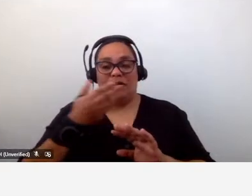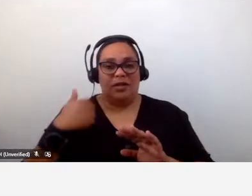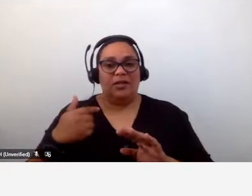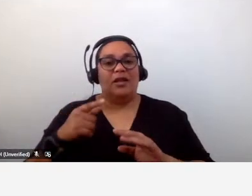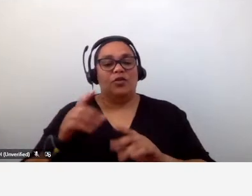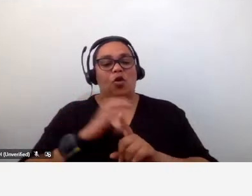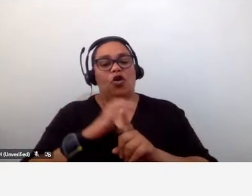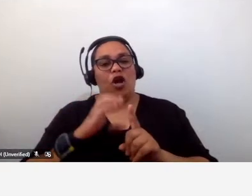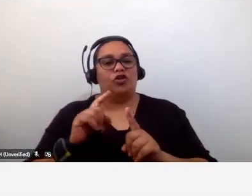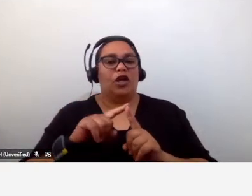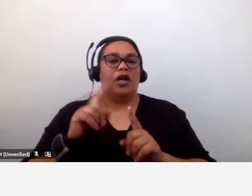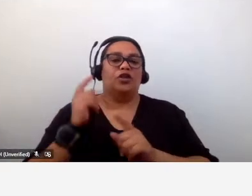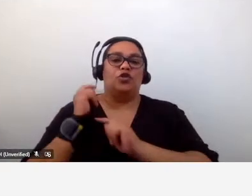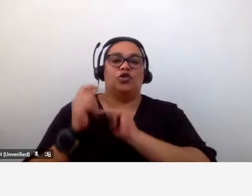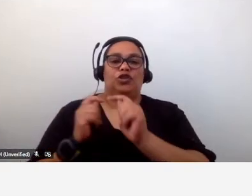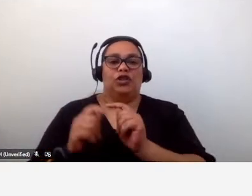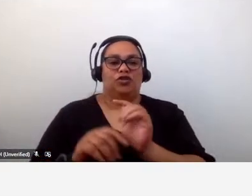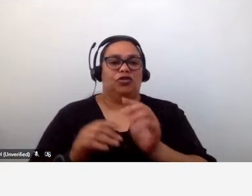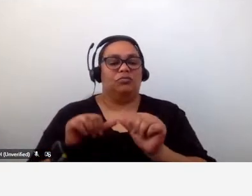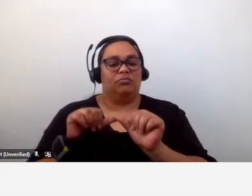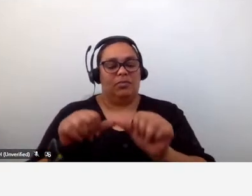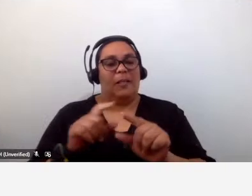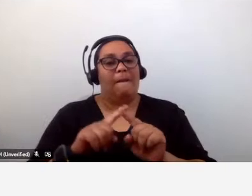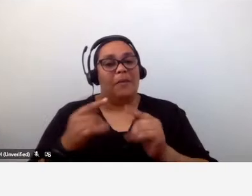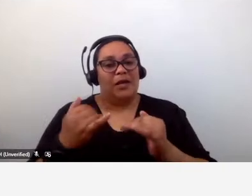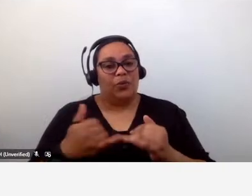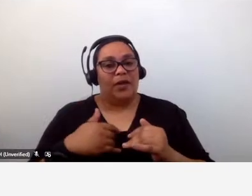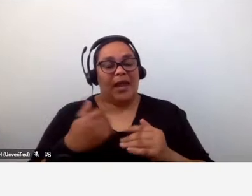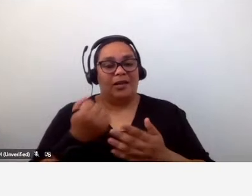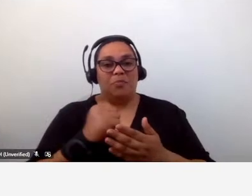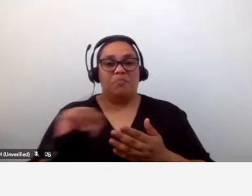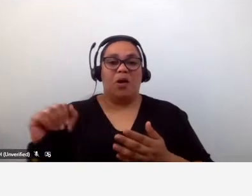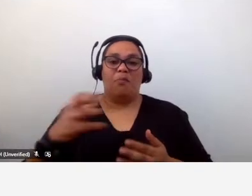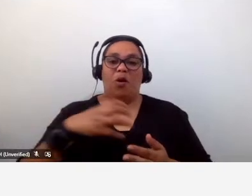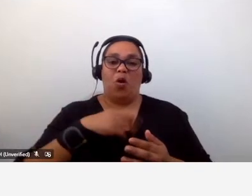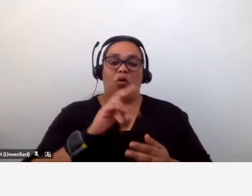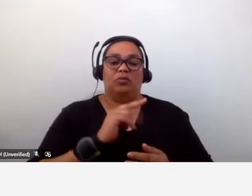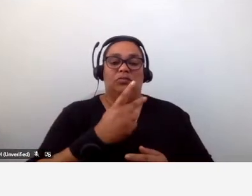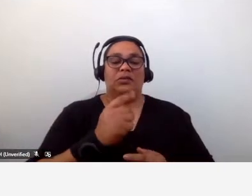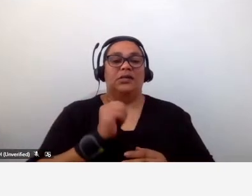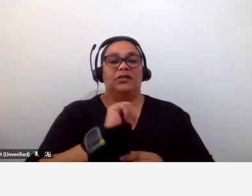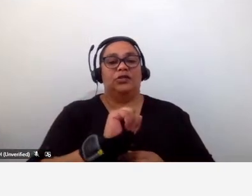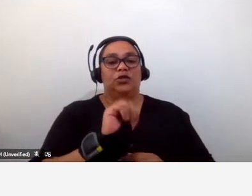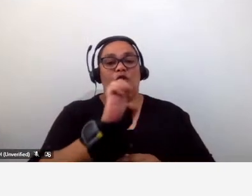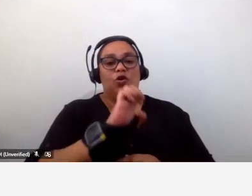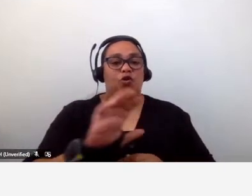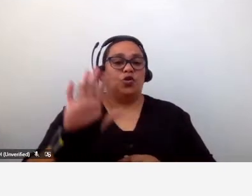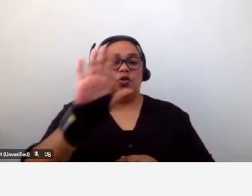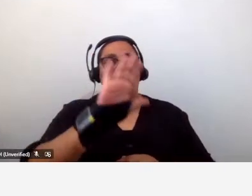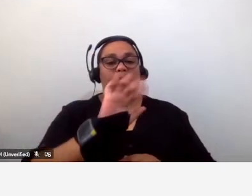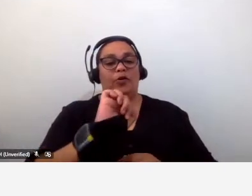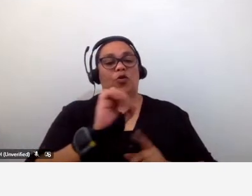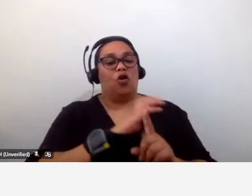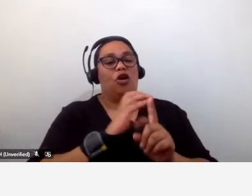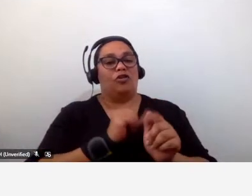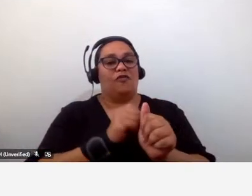cultures and their traditions. And we basically had to abandon our own and replace it with European cultures and traditions. And it's sad